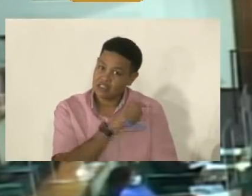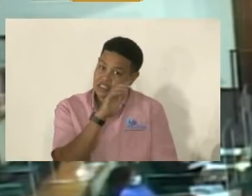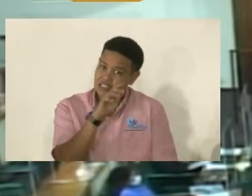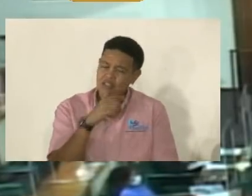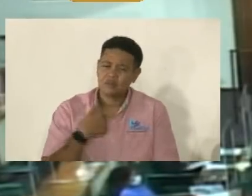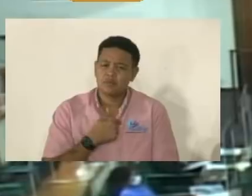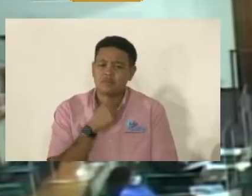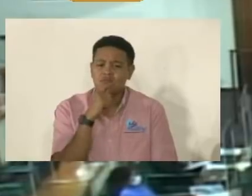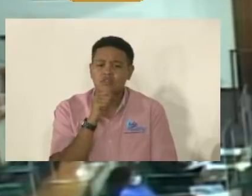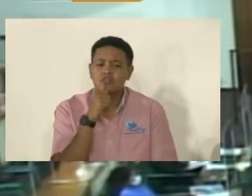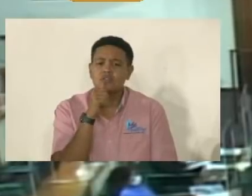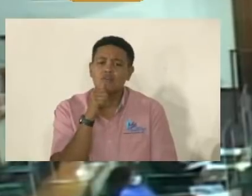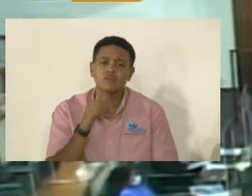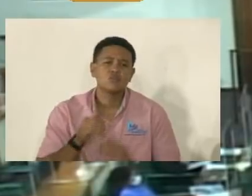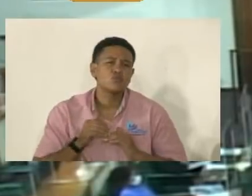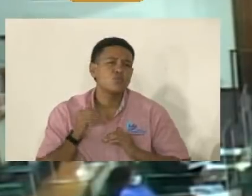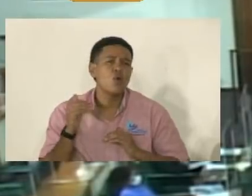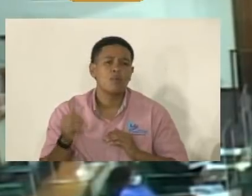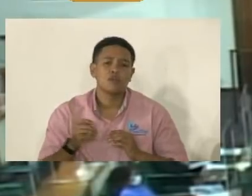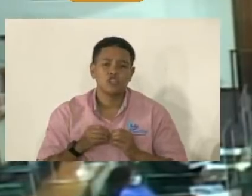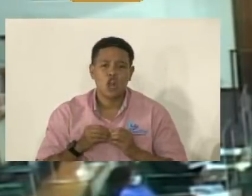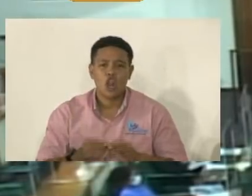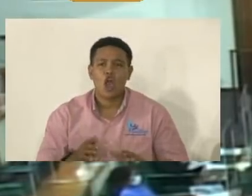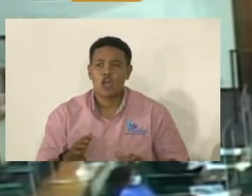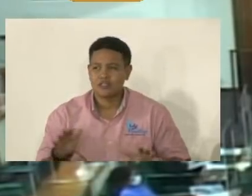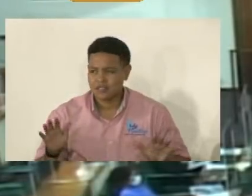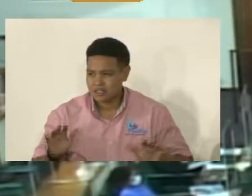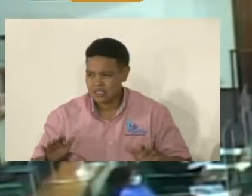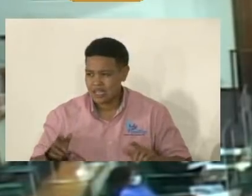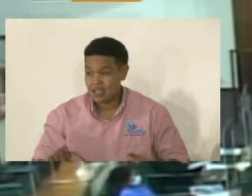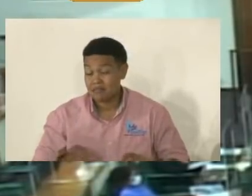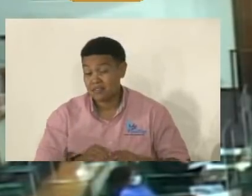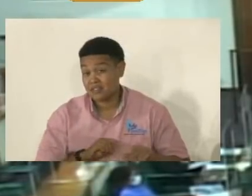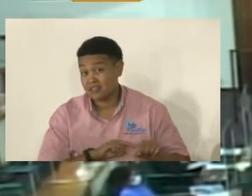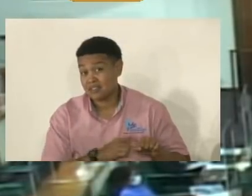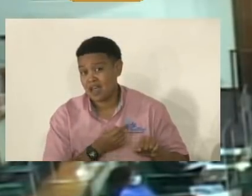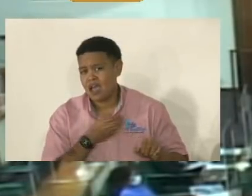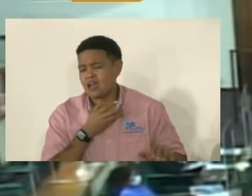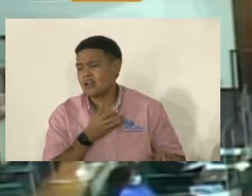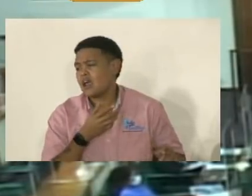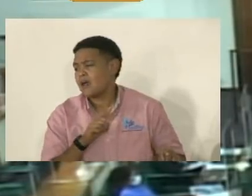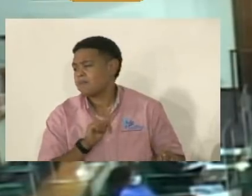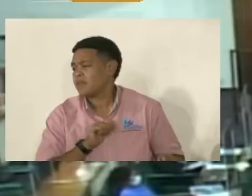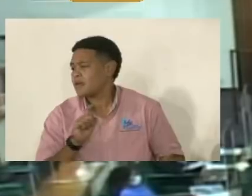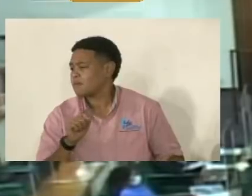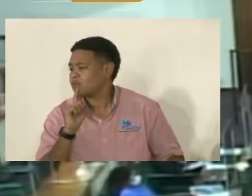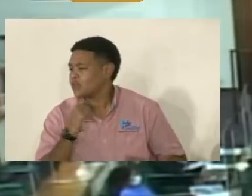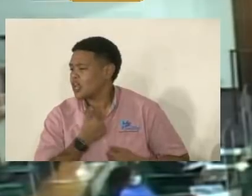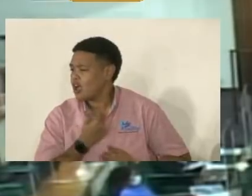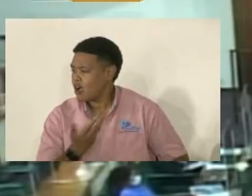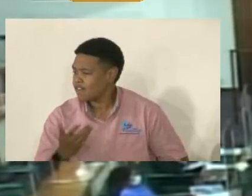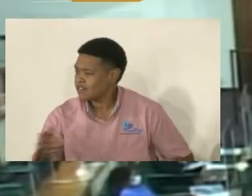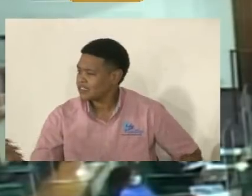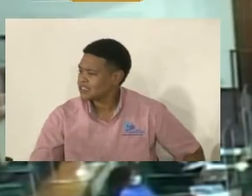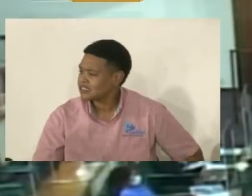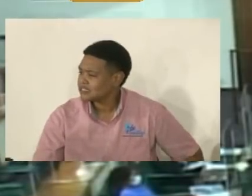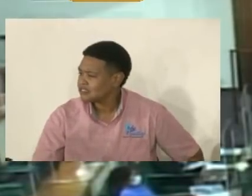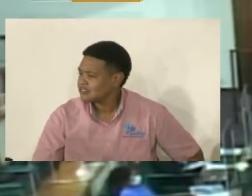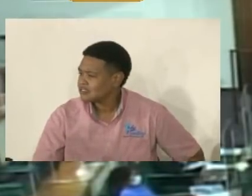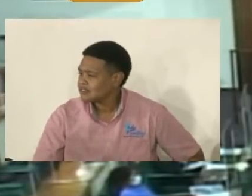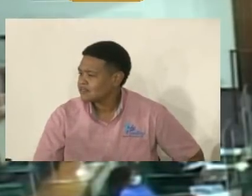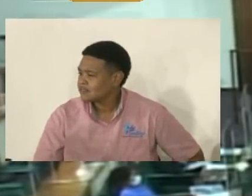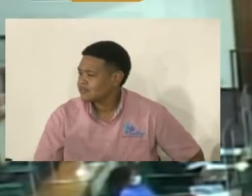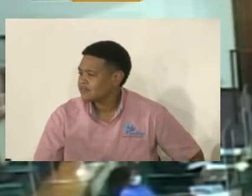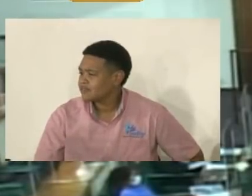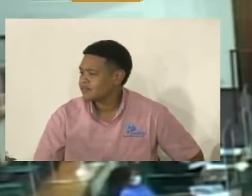have suffered so much loss. And in the beginning, I must confess, you saw the